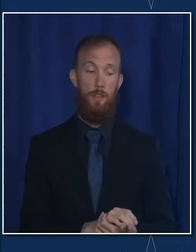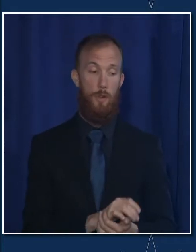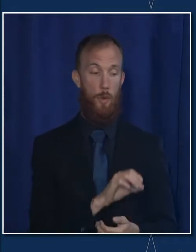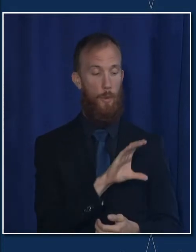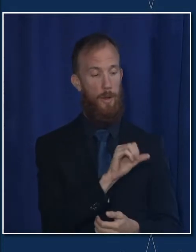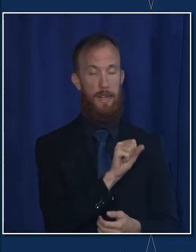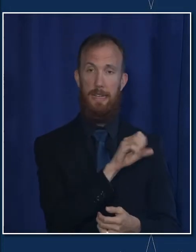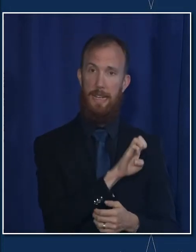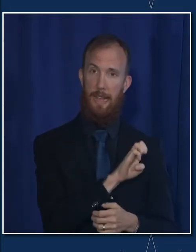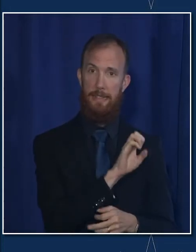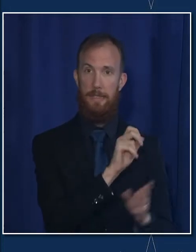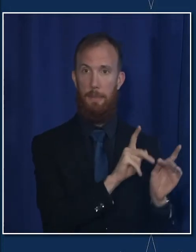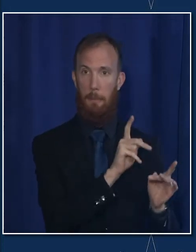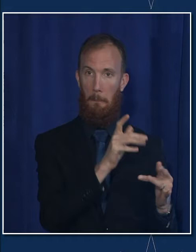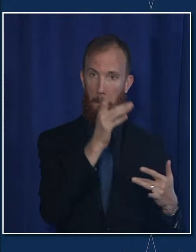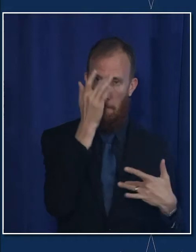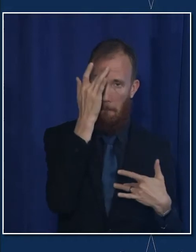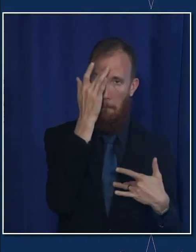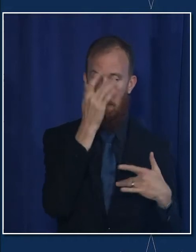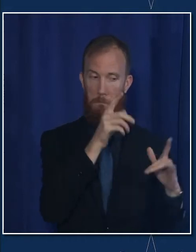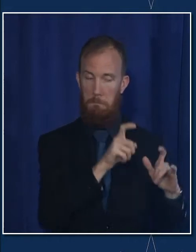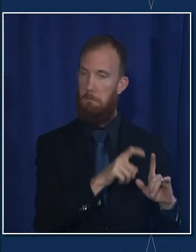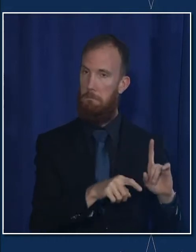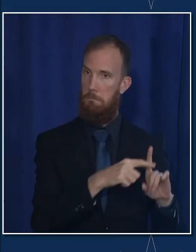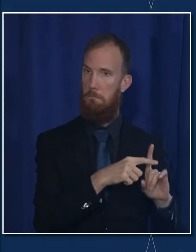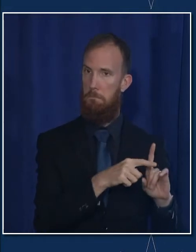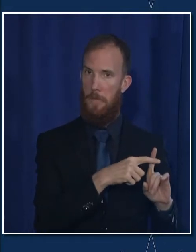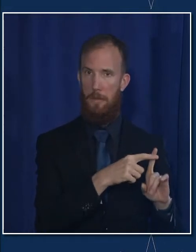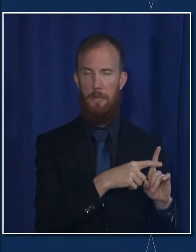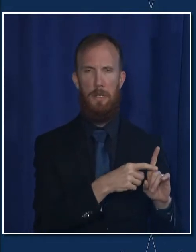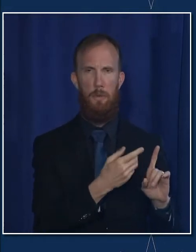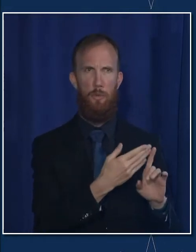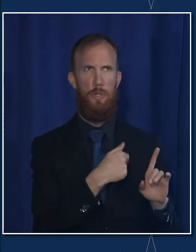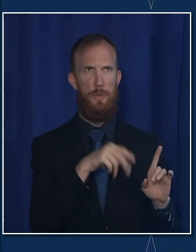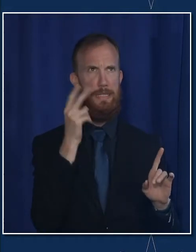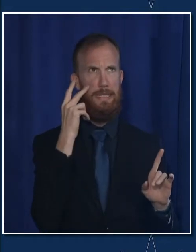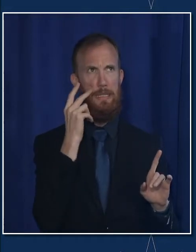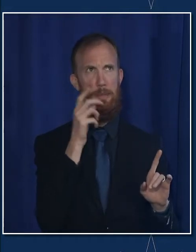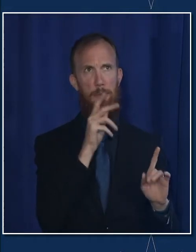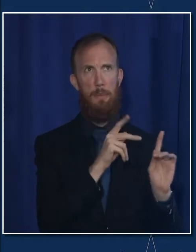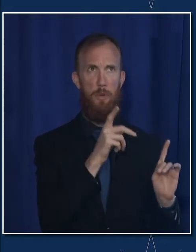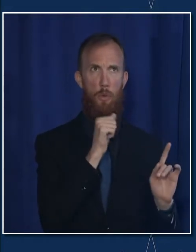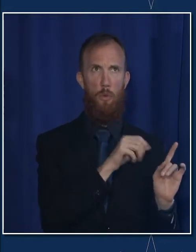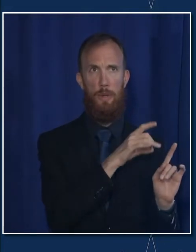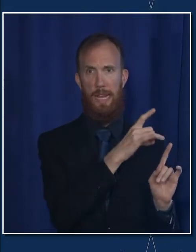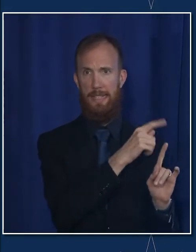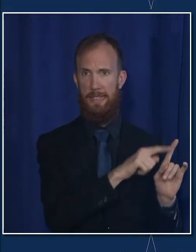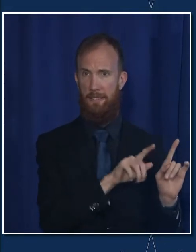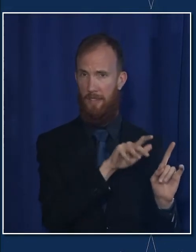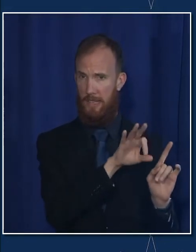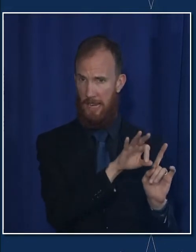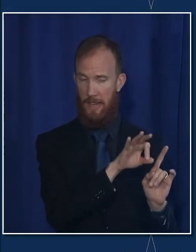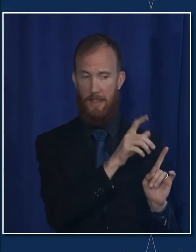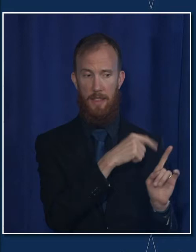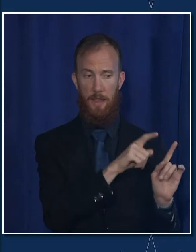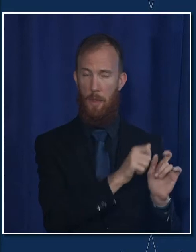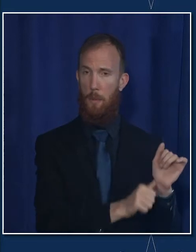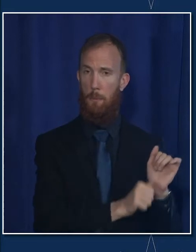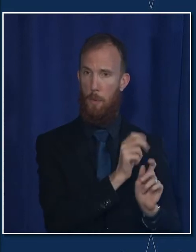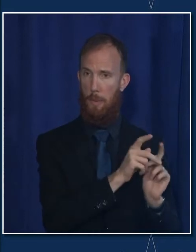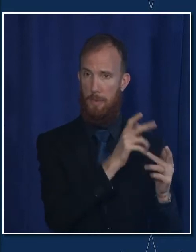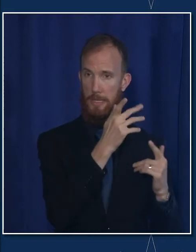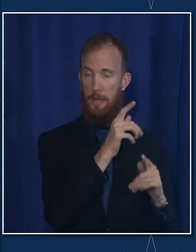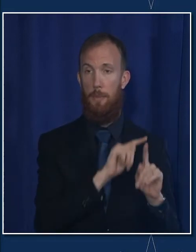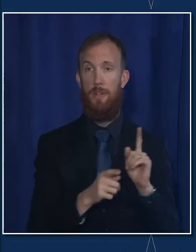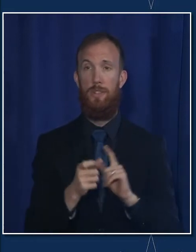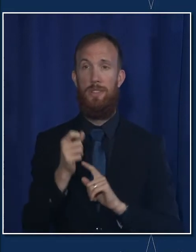we're mostly seeing among unvaccinated people in the 18 to 59-year-old range, unfortunately, our highest COVID hospitalization